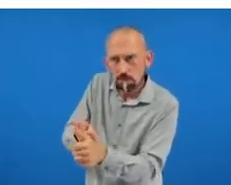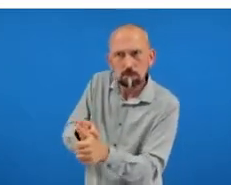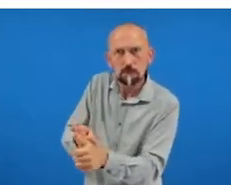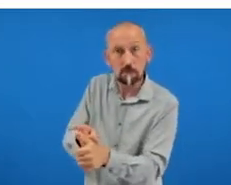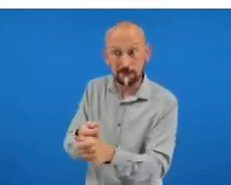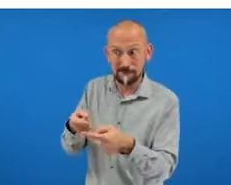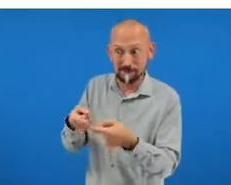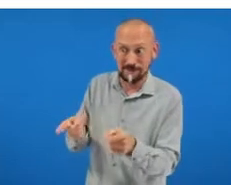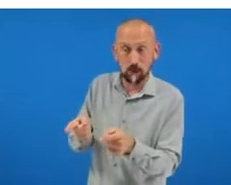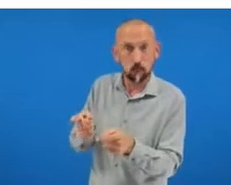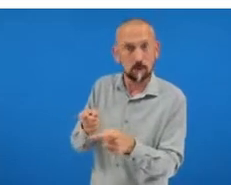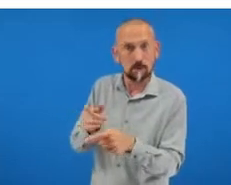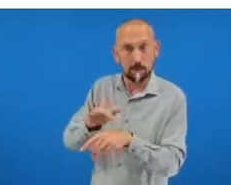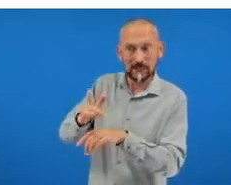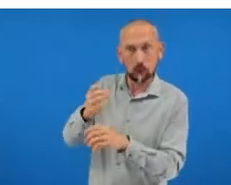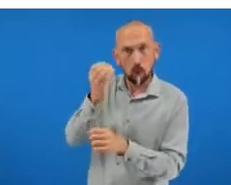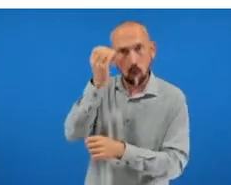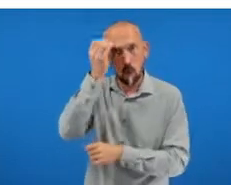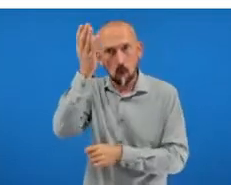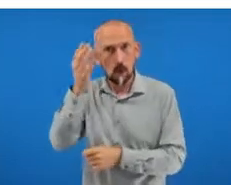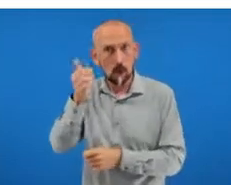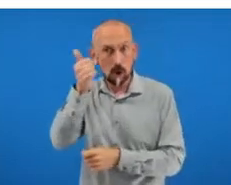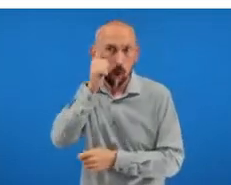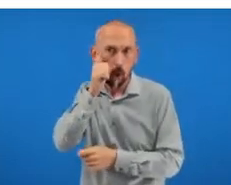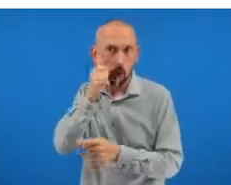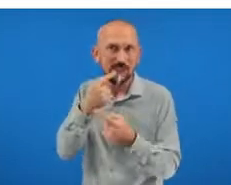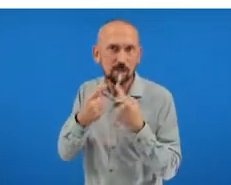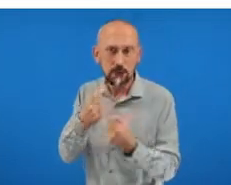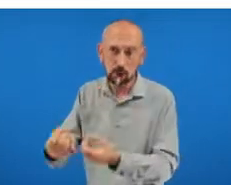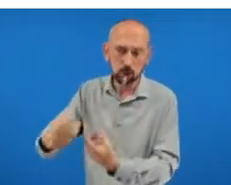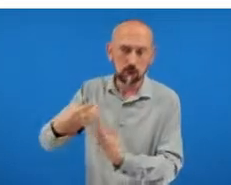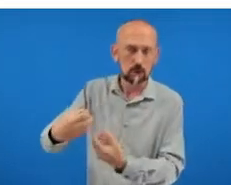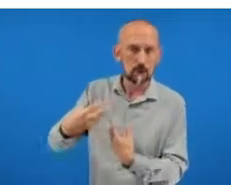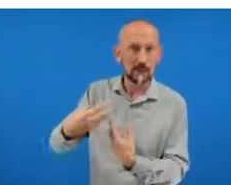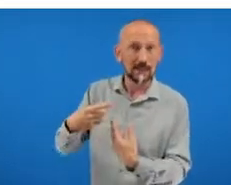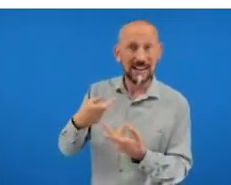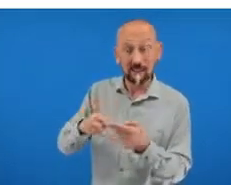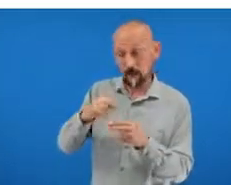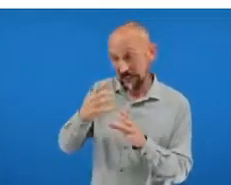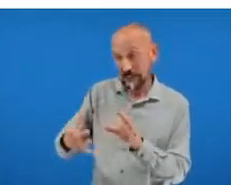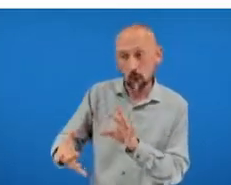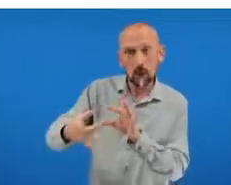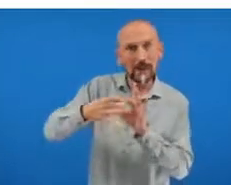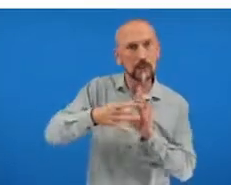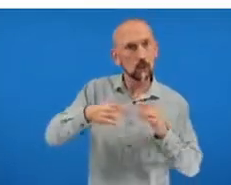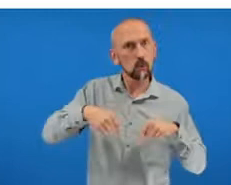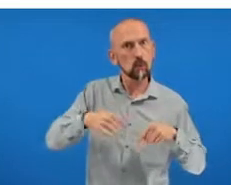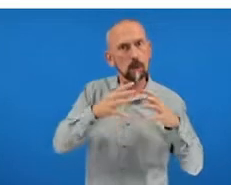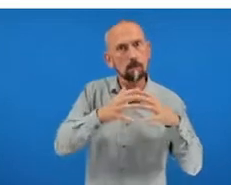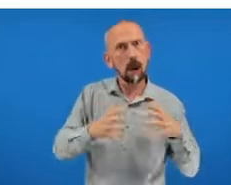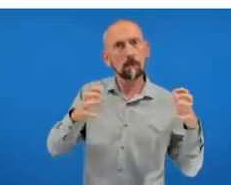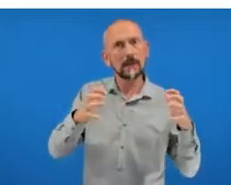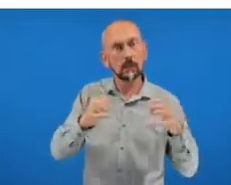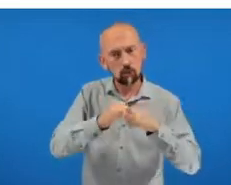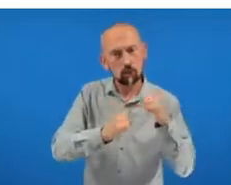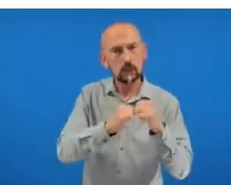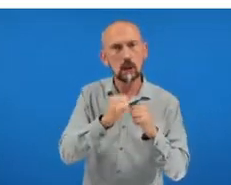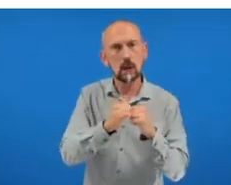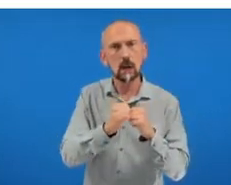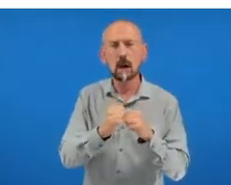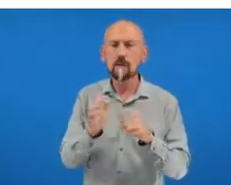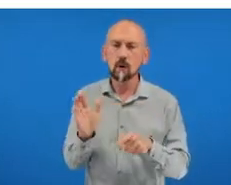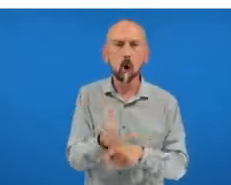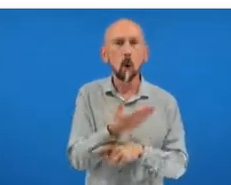information and can build connections to the parliamentary structures in terms of the all-party groups and in terms of the